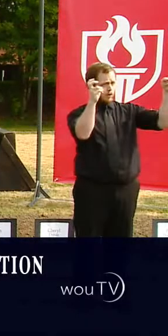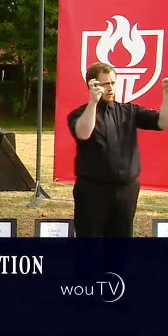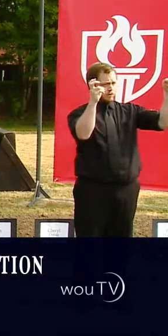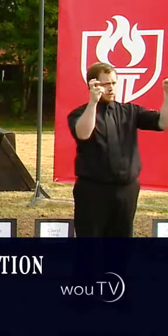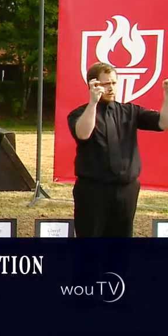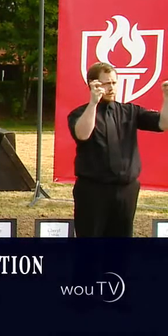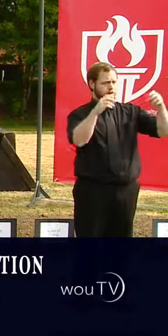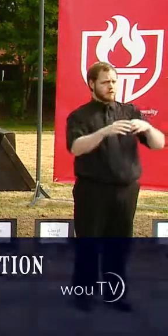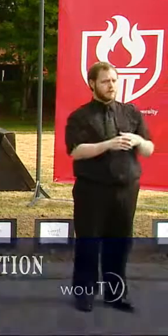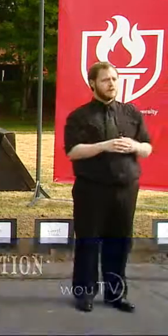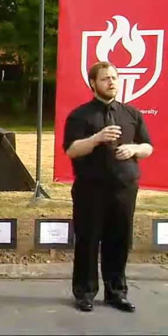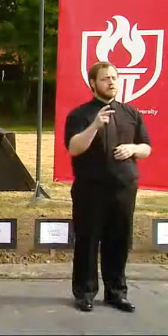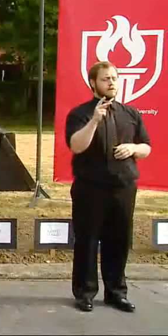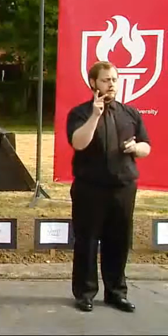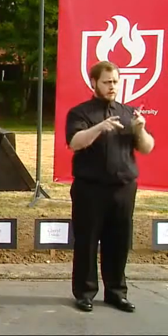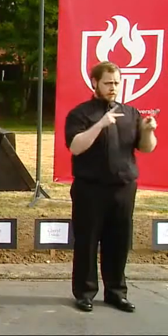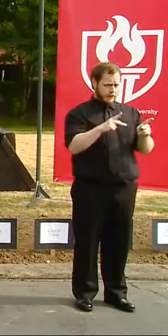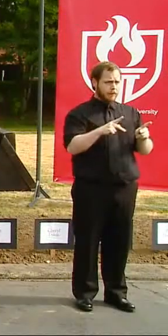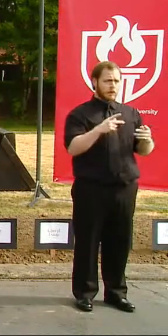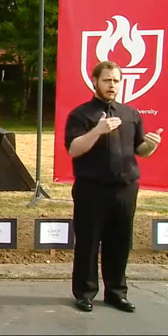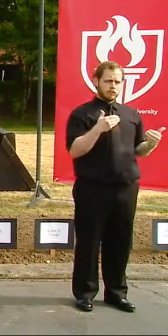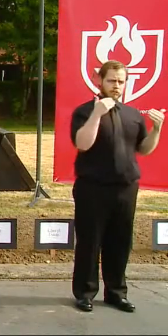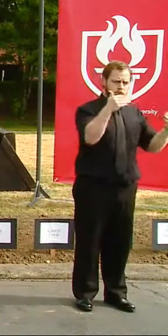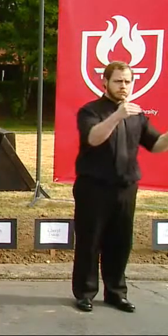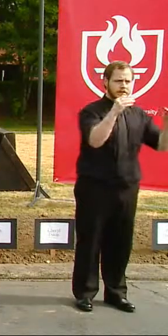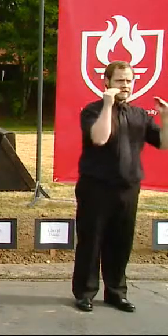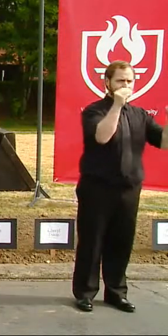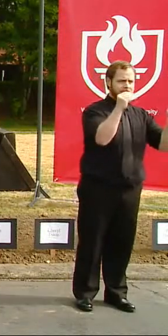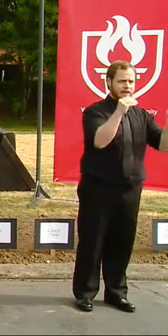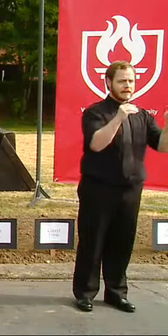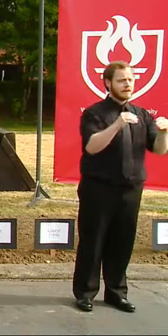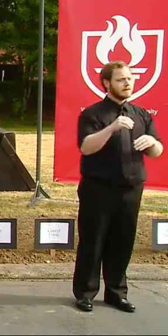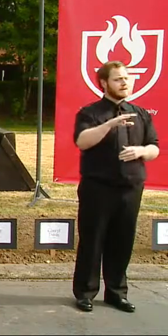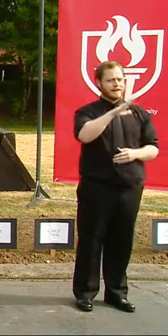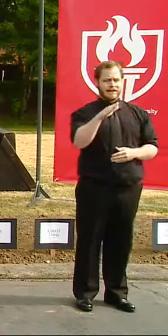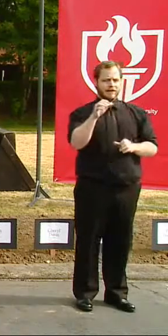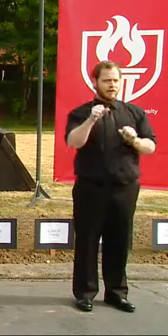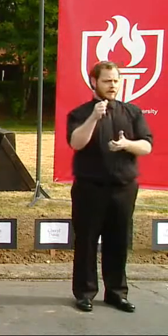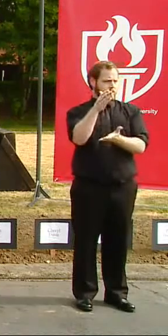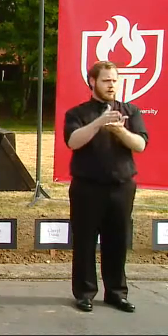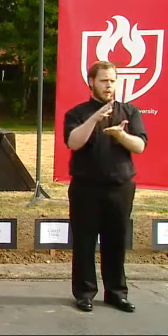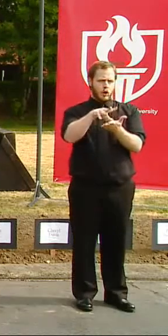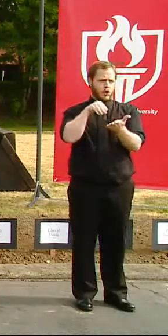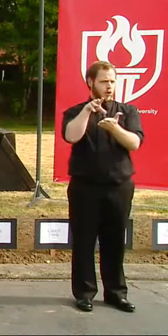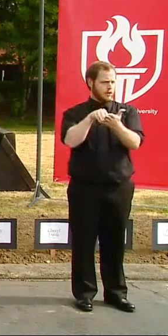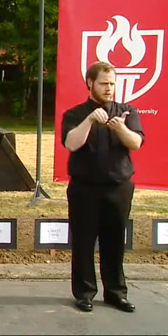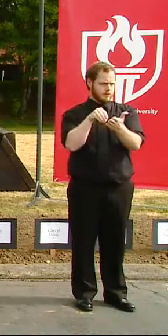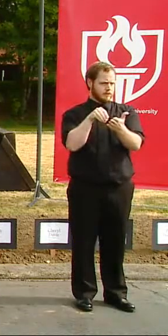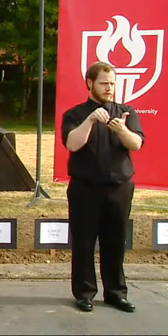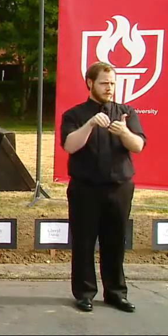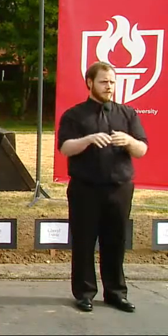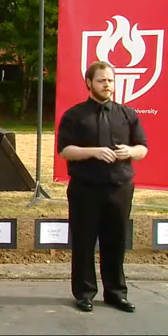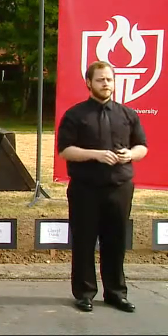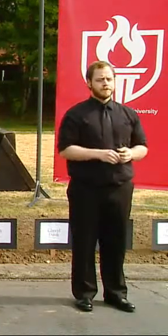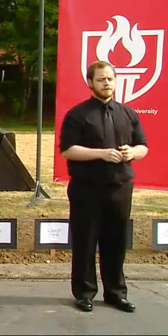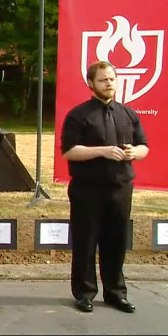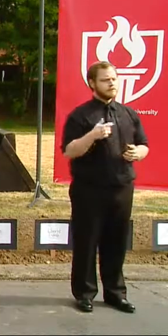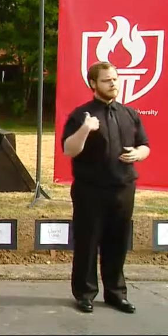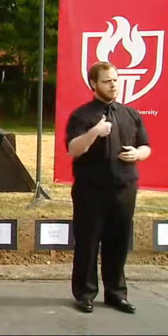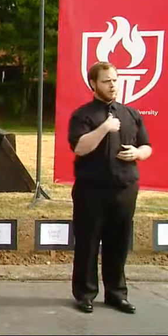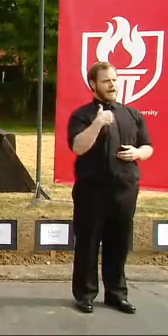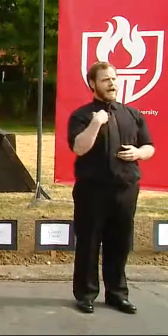reads, "Those who dare to teach must never cease to learn." We set out with